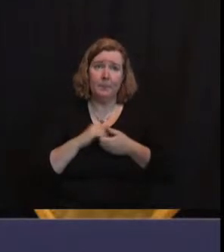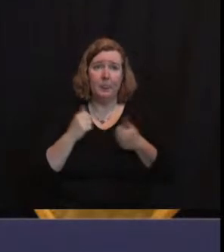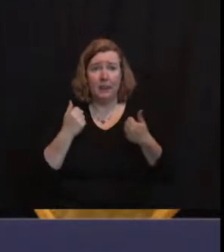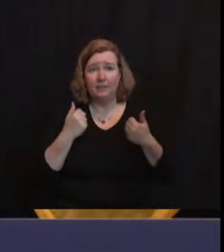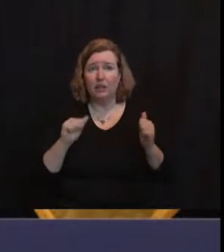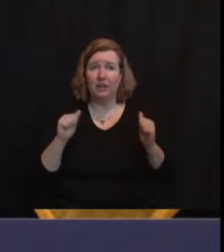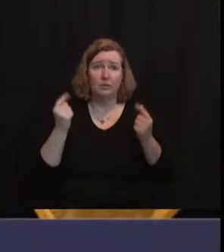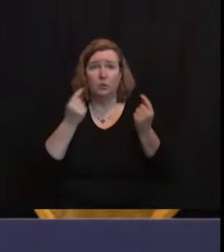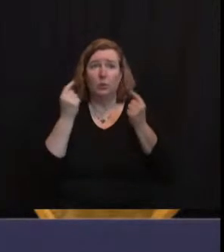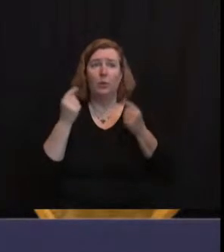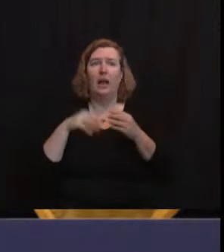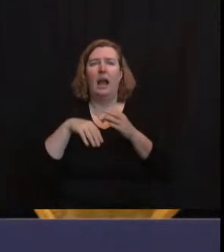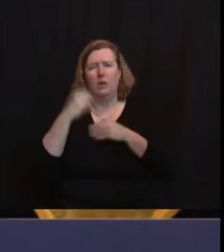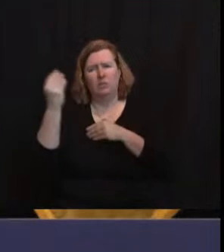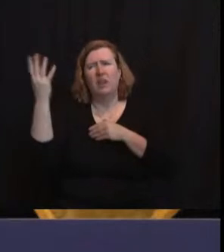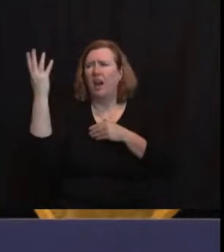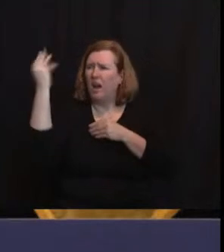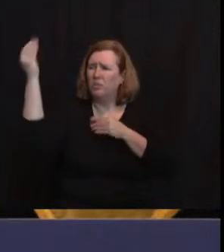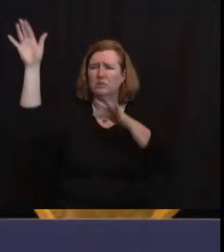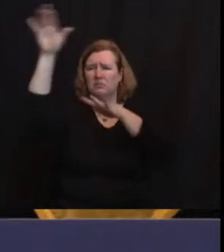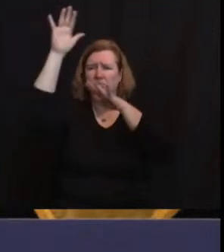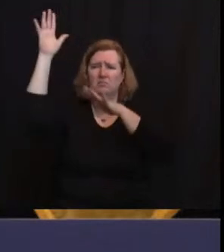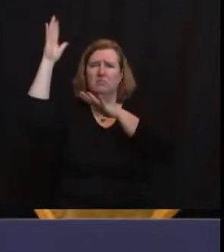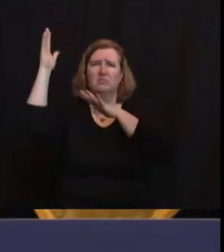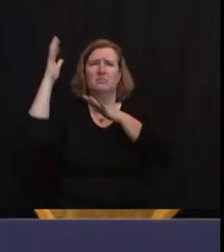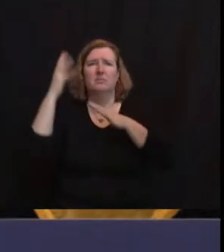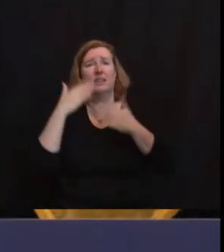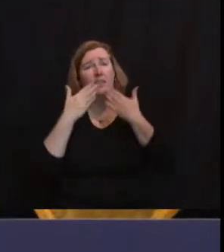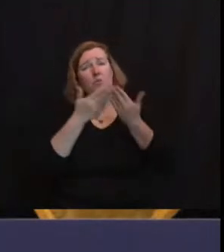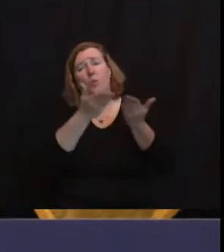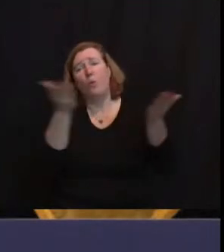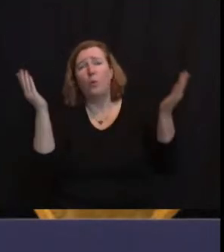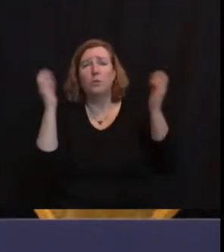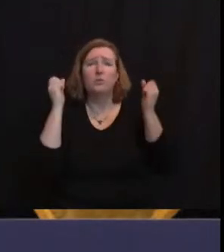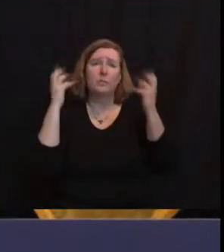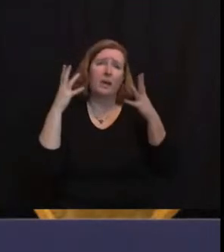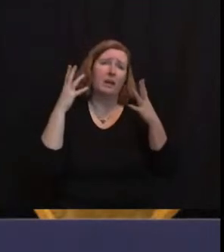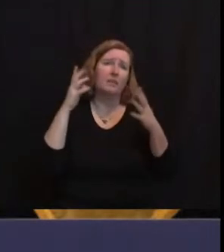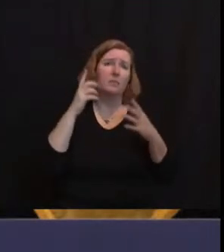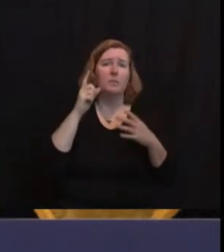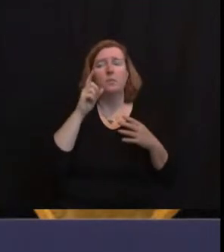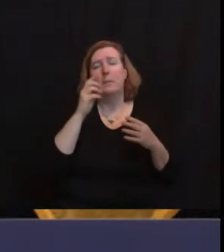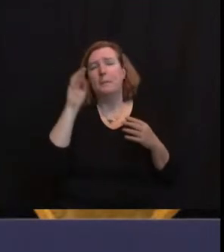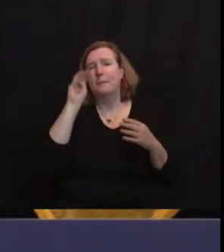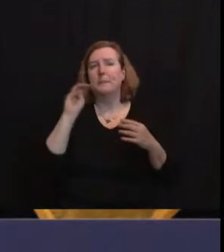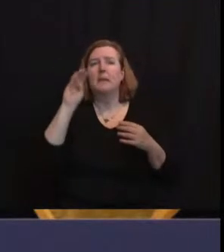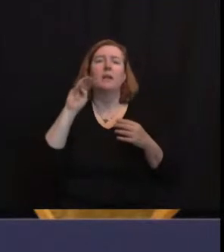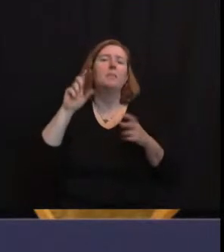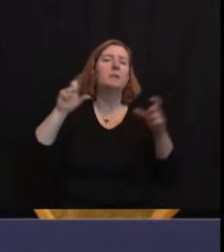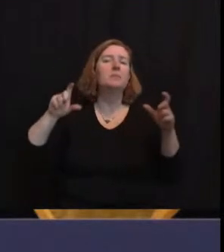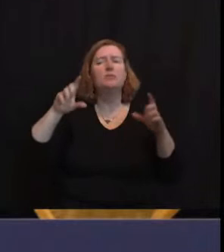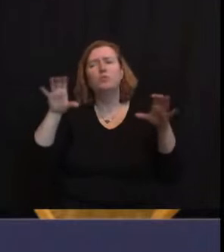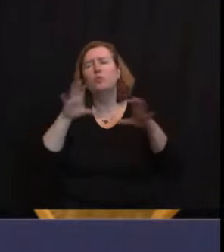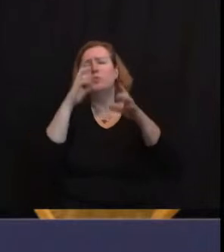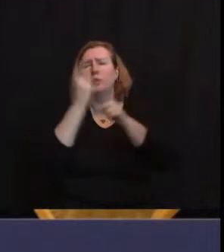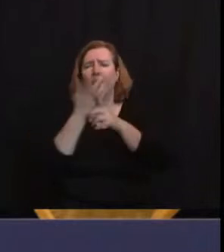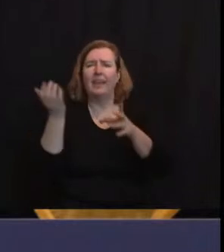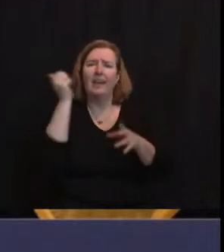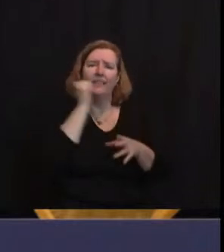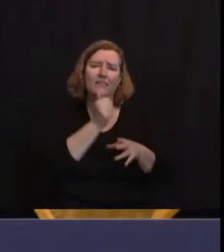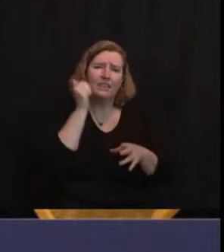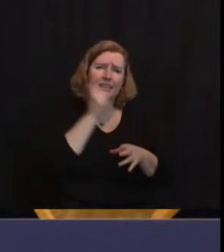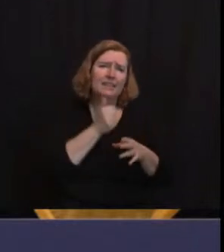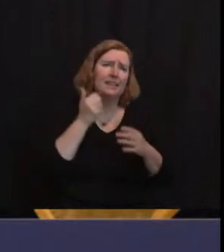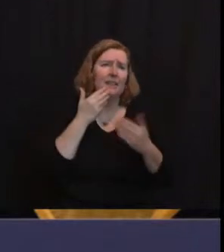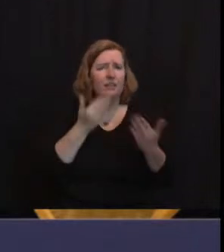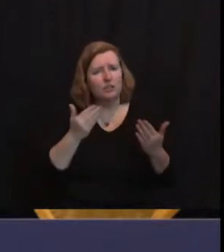can. We cannot thank you enough, everybody, by the millions for doing the right thing day in and day out. We know you're